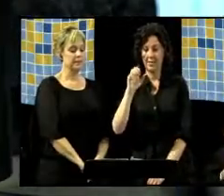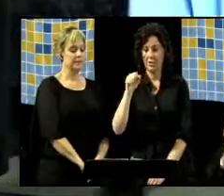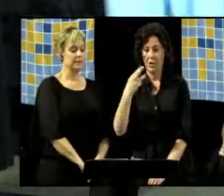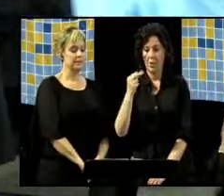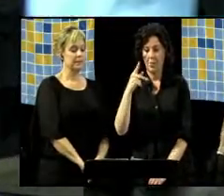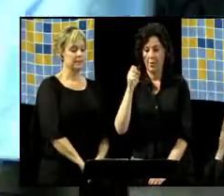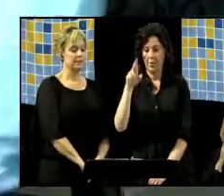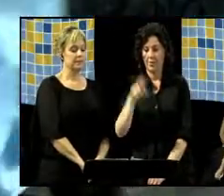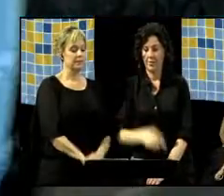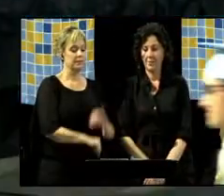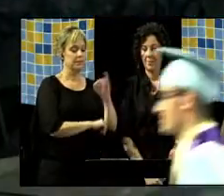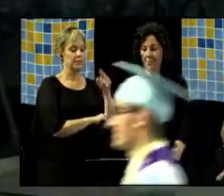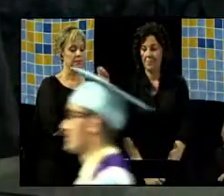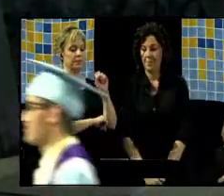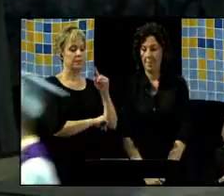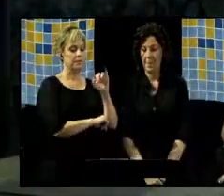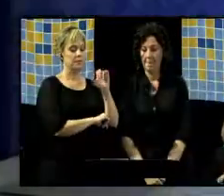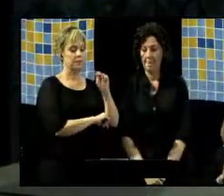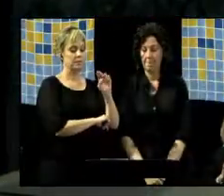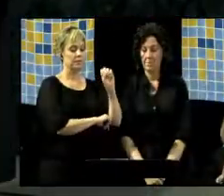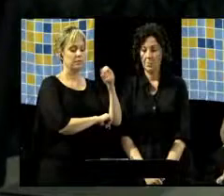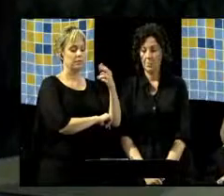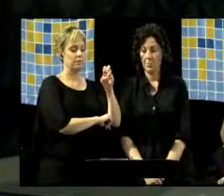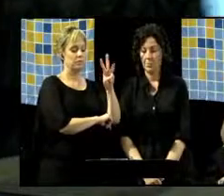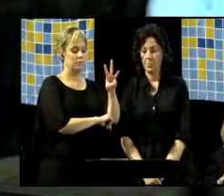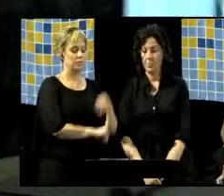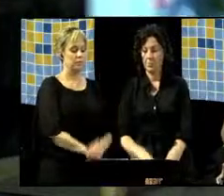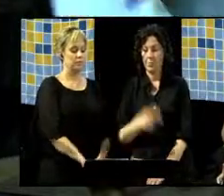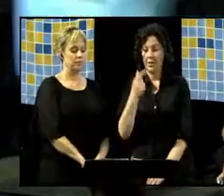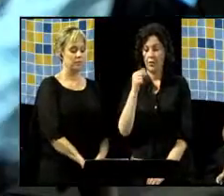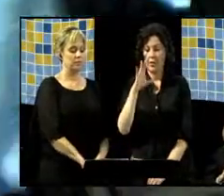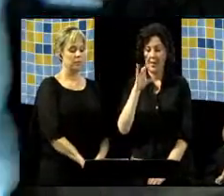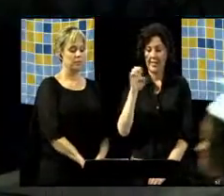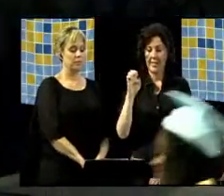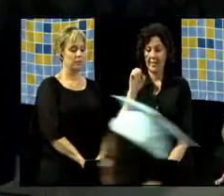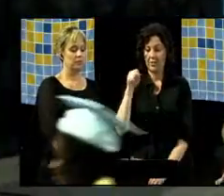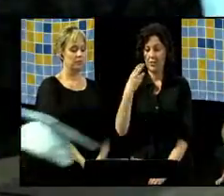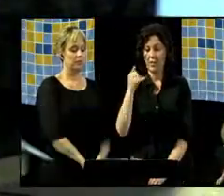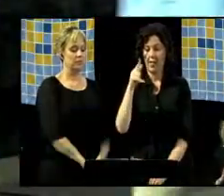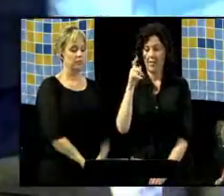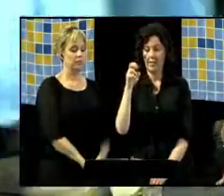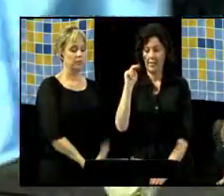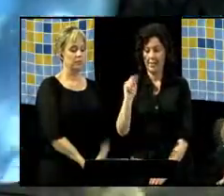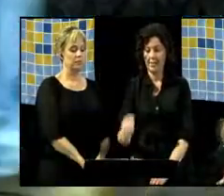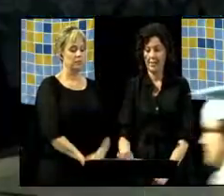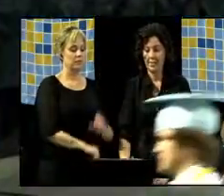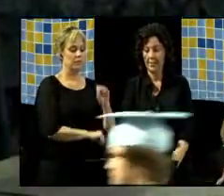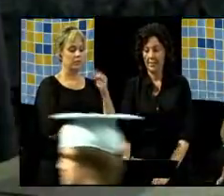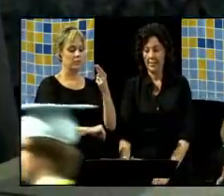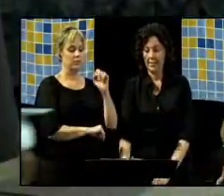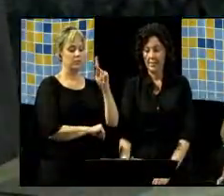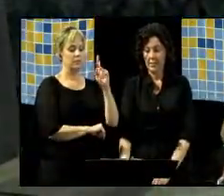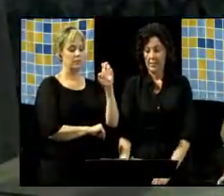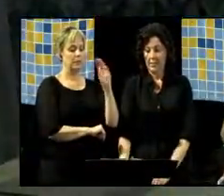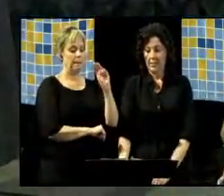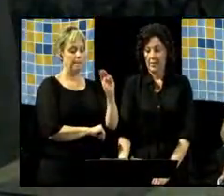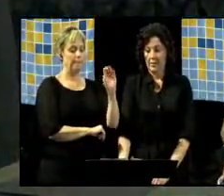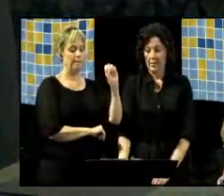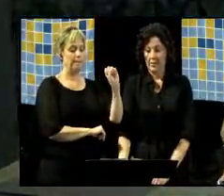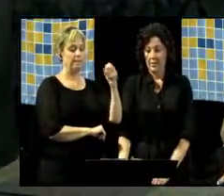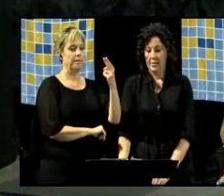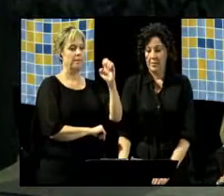Shaw, Gracie Dawn Shelton, Shakeem Kashan Shiloh,